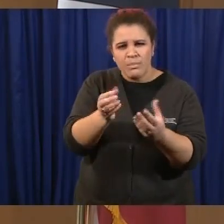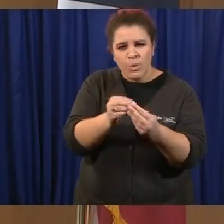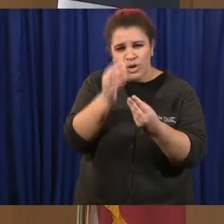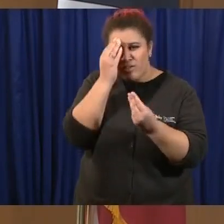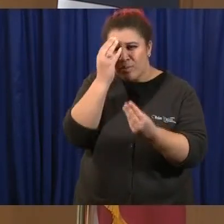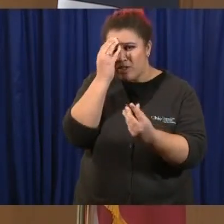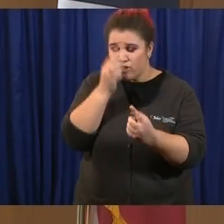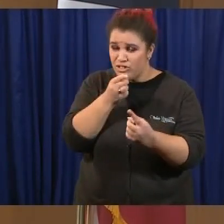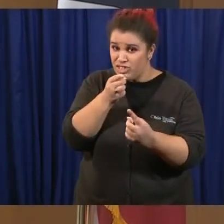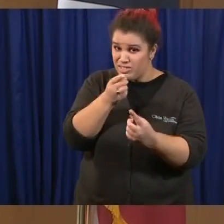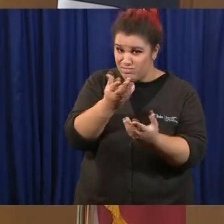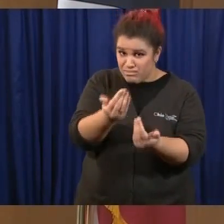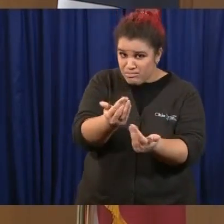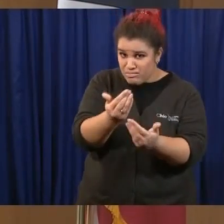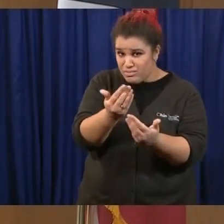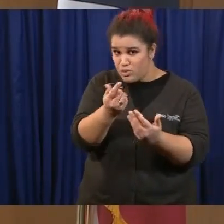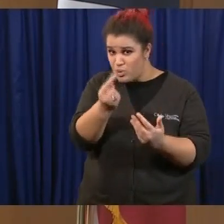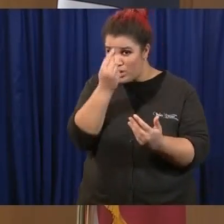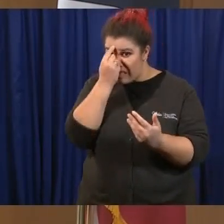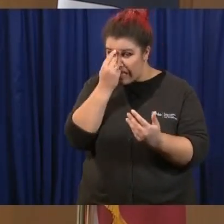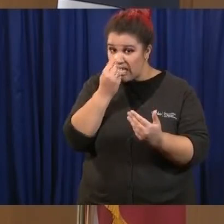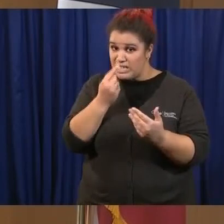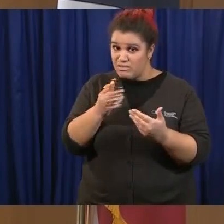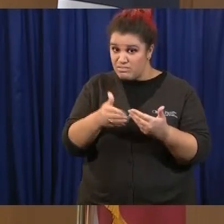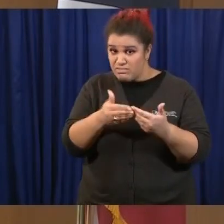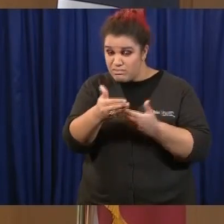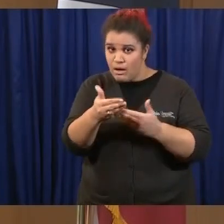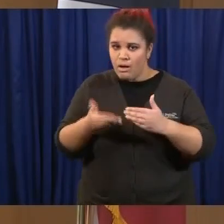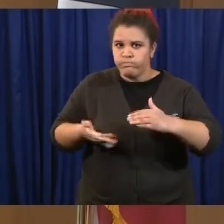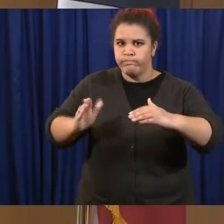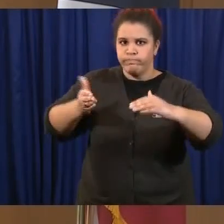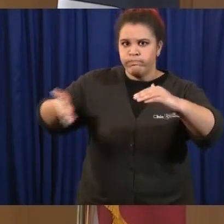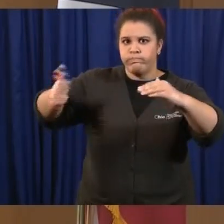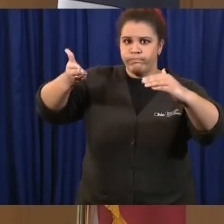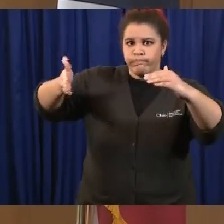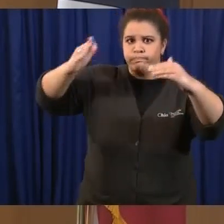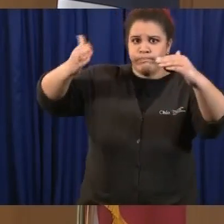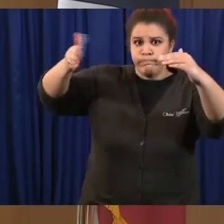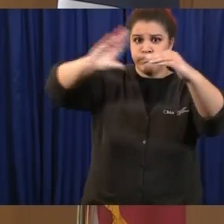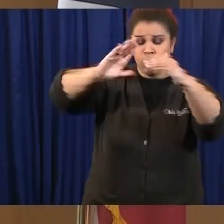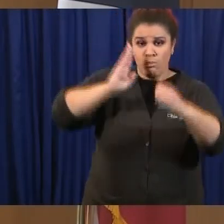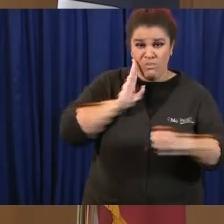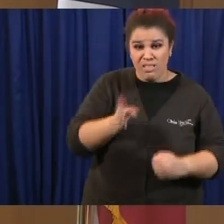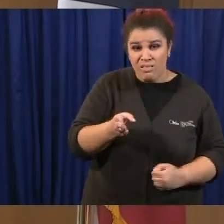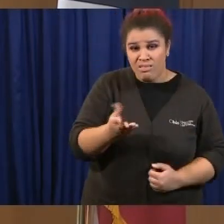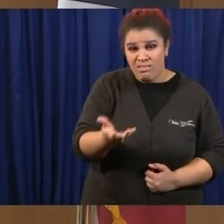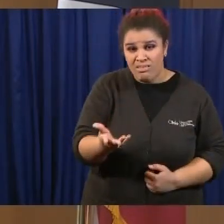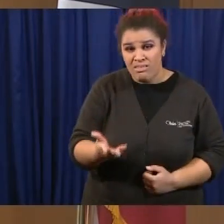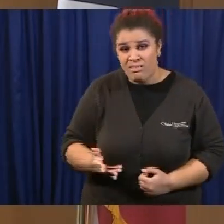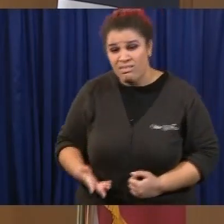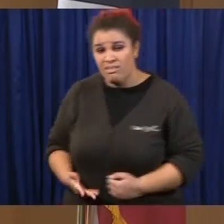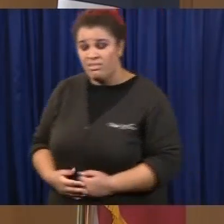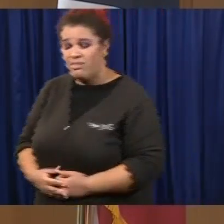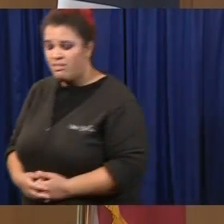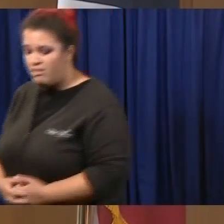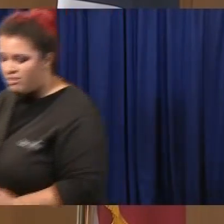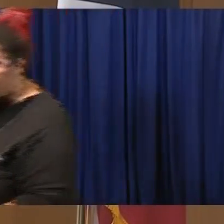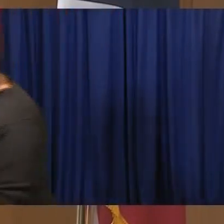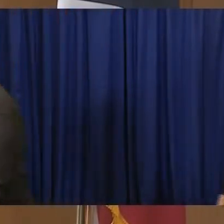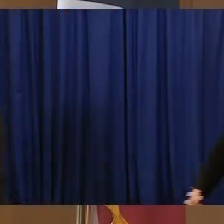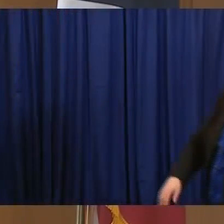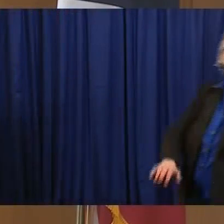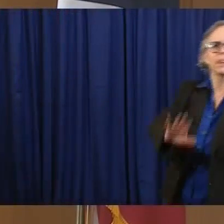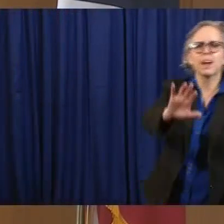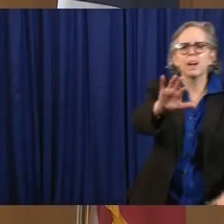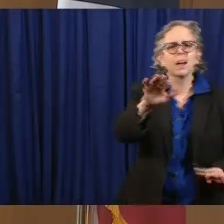every day until Sunday? Well, we hope not. Look, we know that, as they would say in the stock market, this